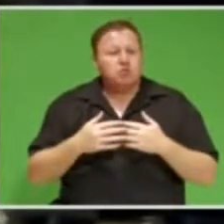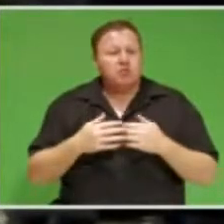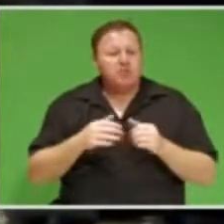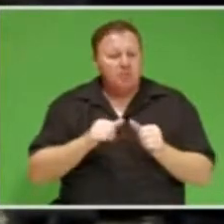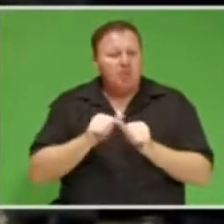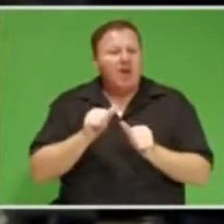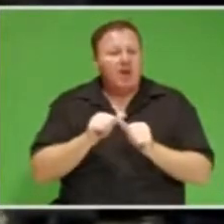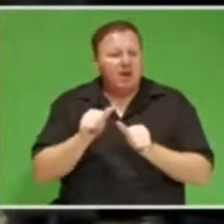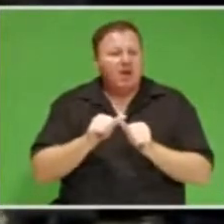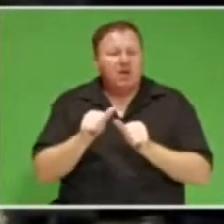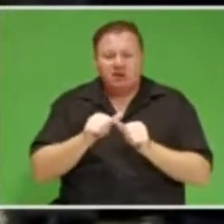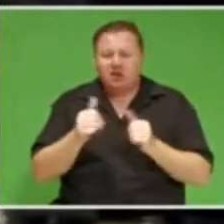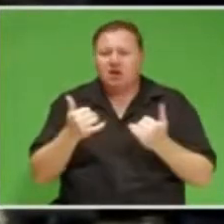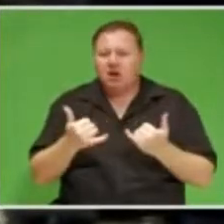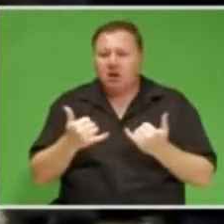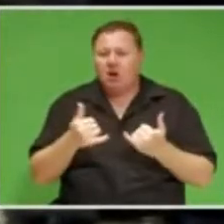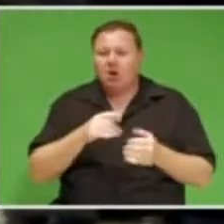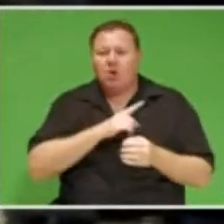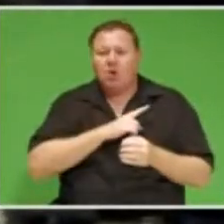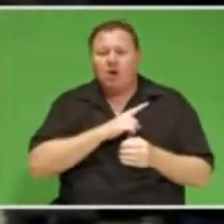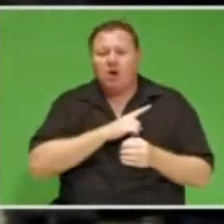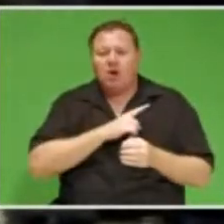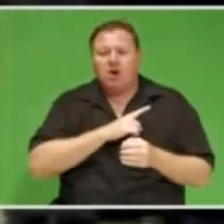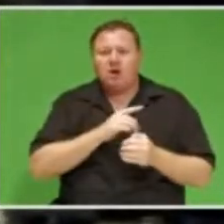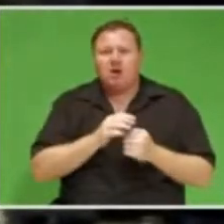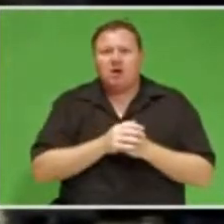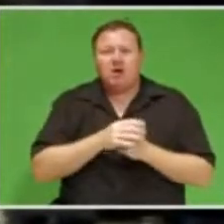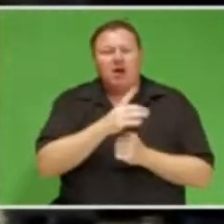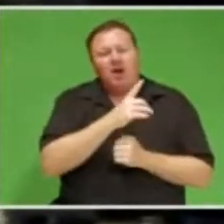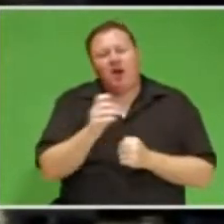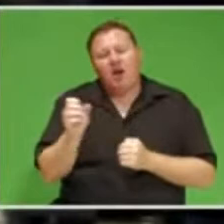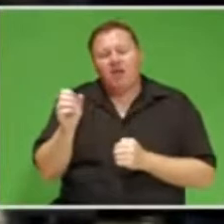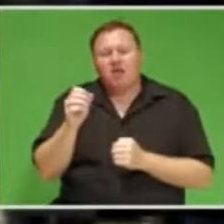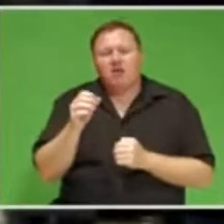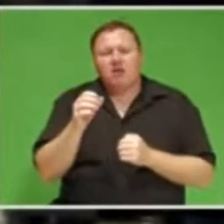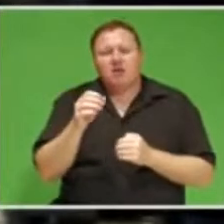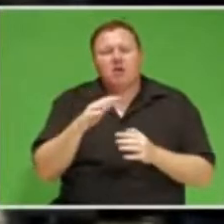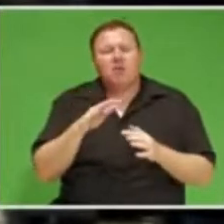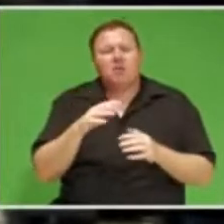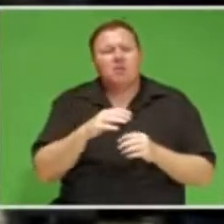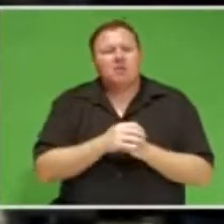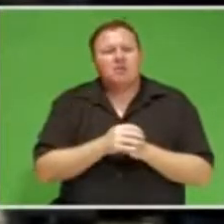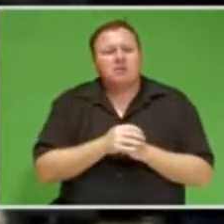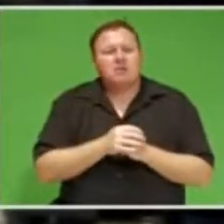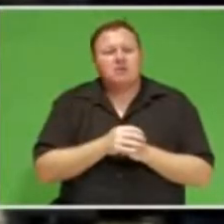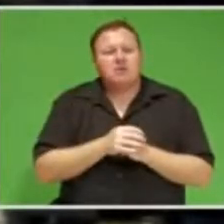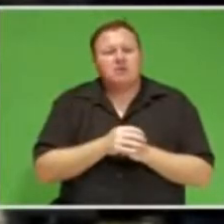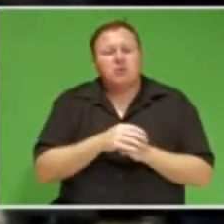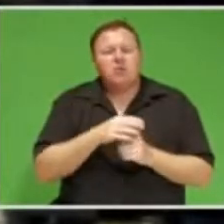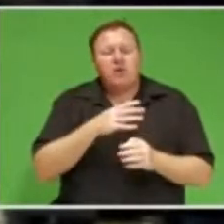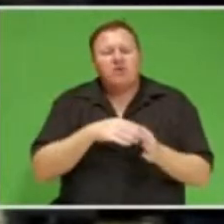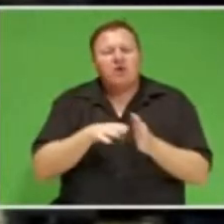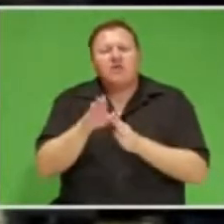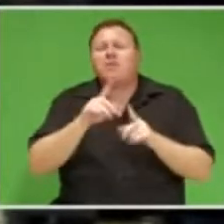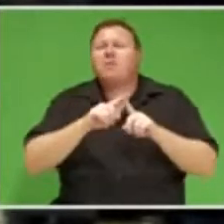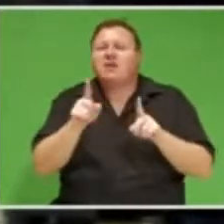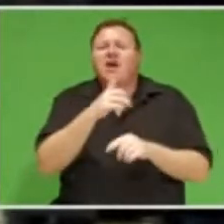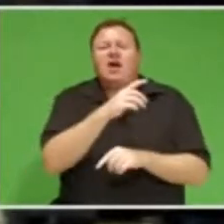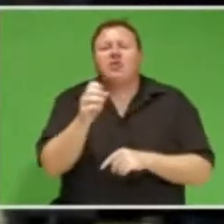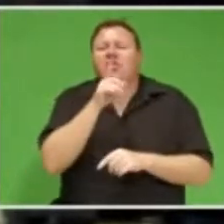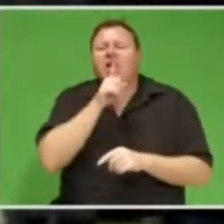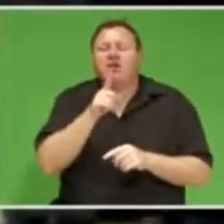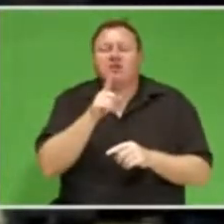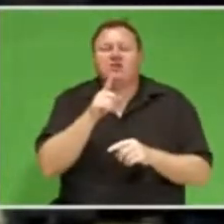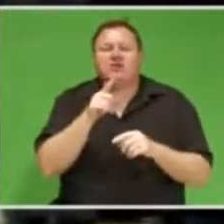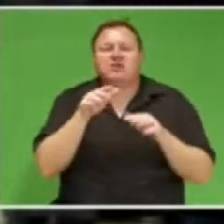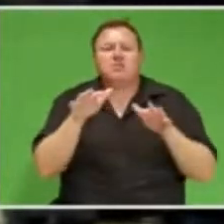than 100,000 or so, have lost their loved ones. But it is during this period,